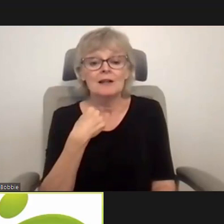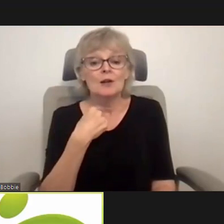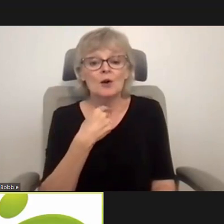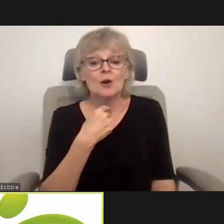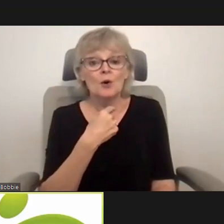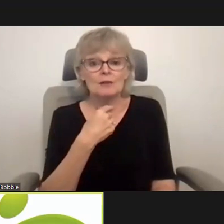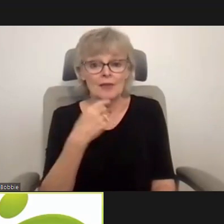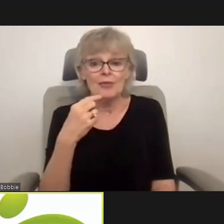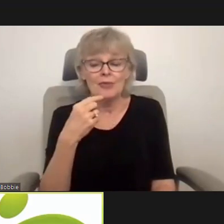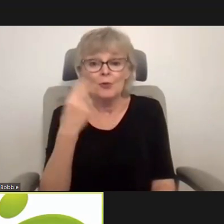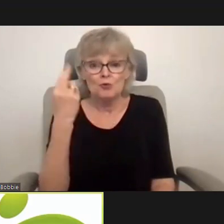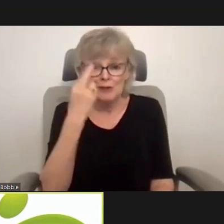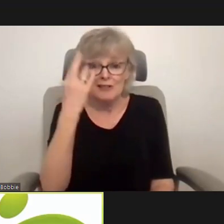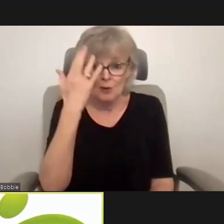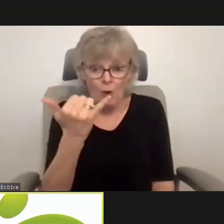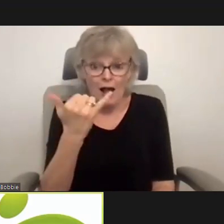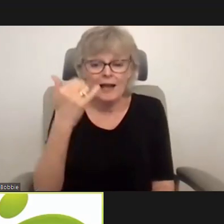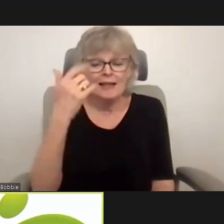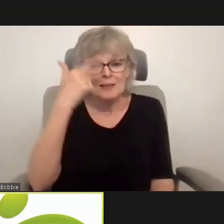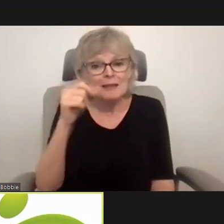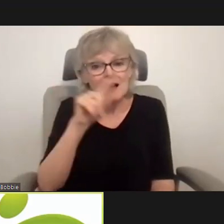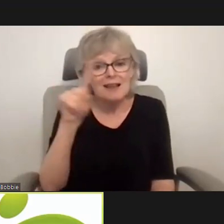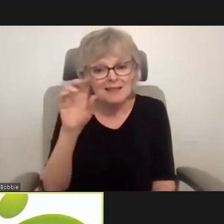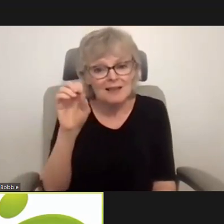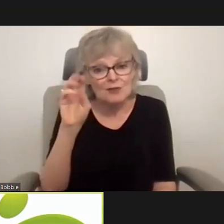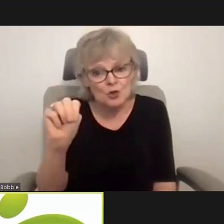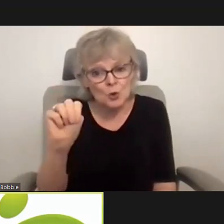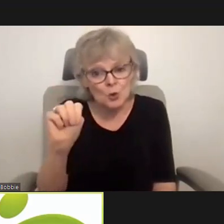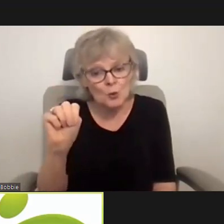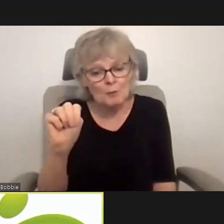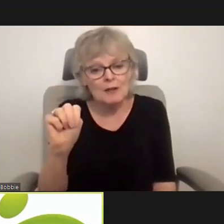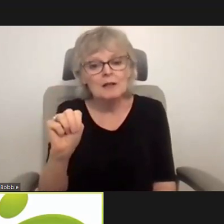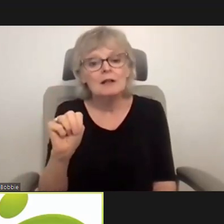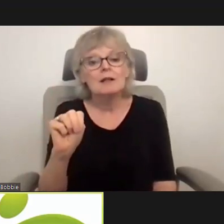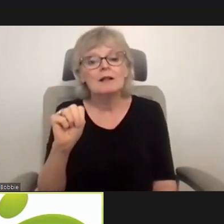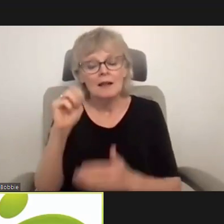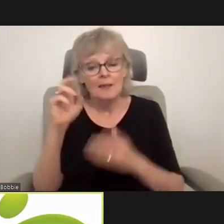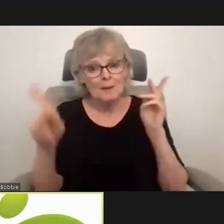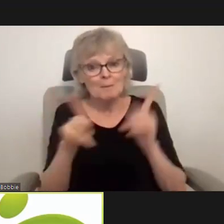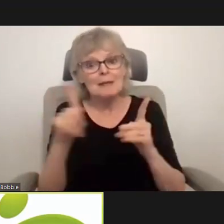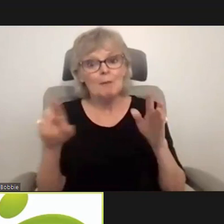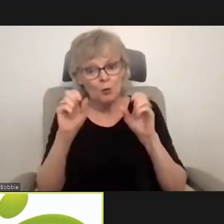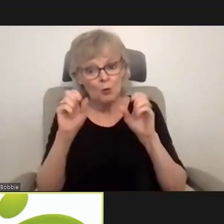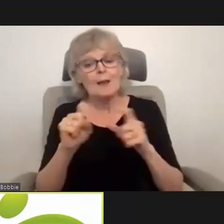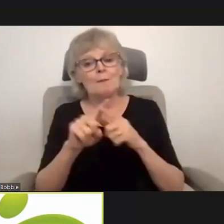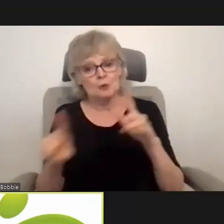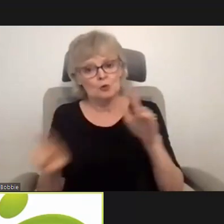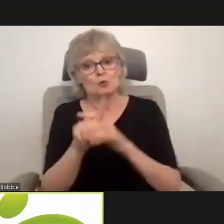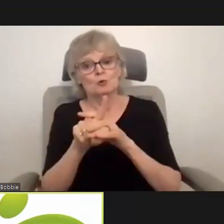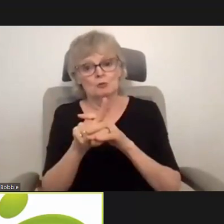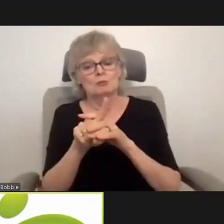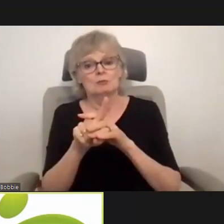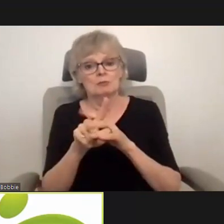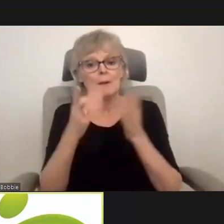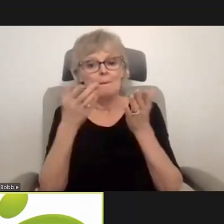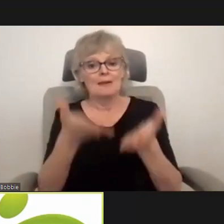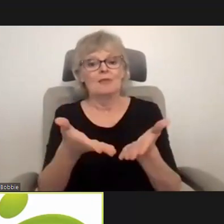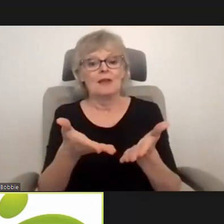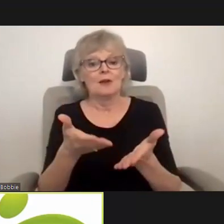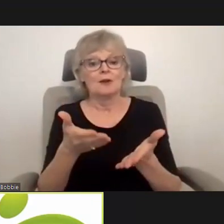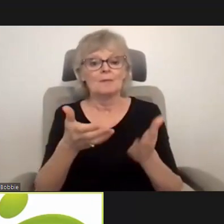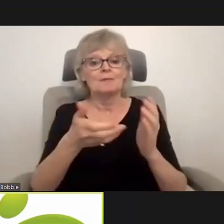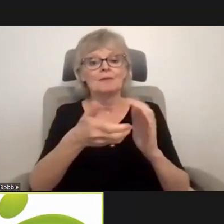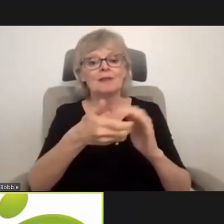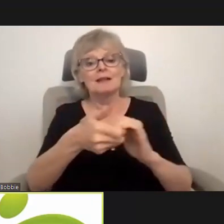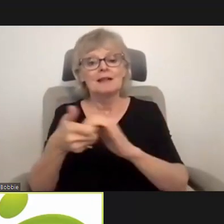Zoom. Without Zoom to truly get those people there. Our partners in